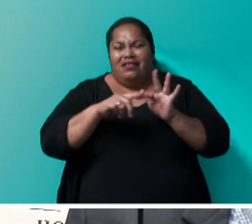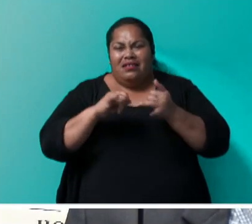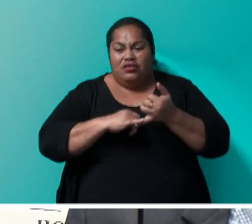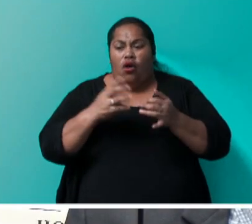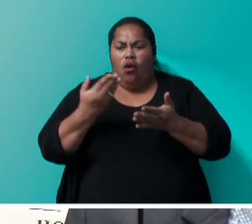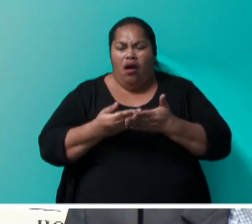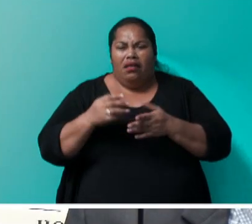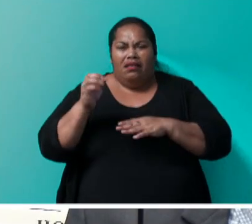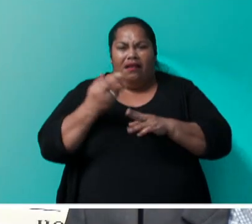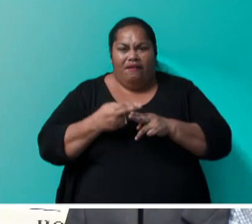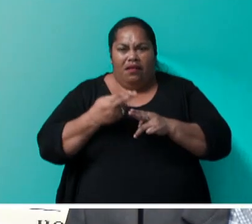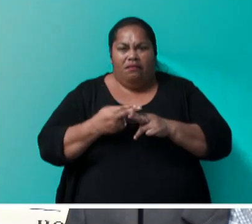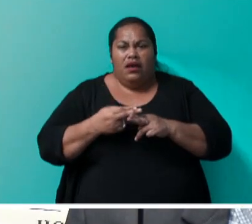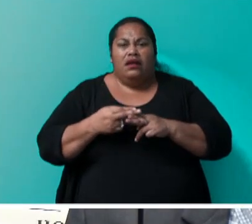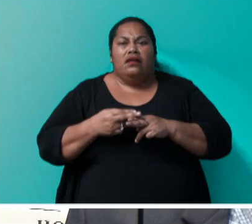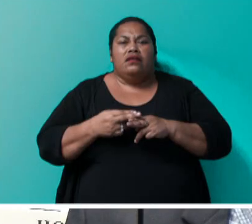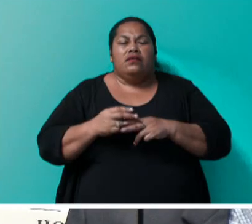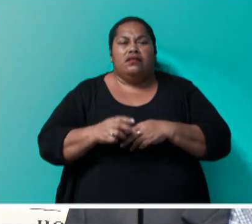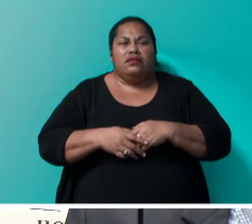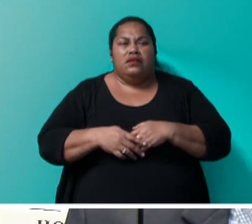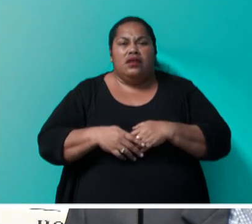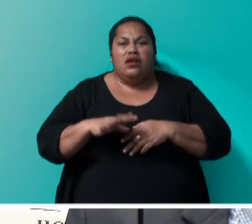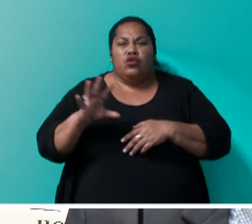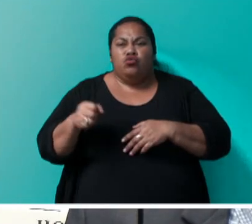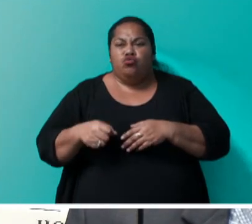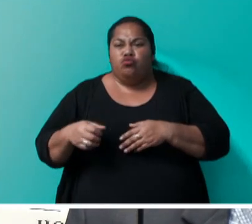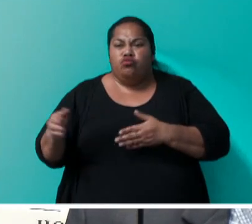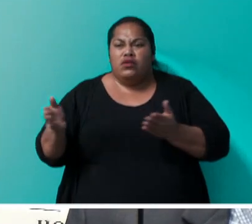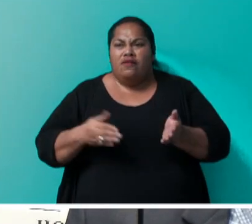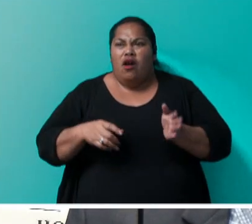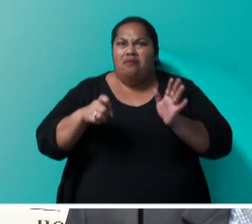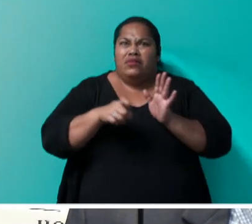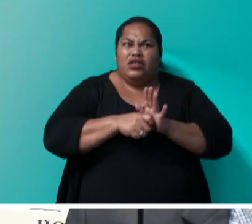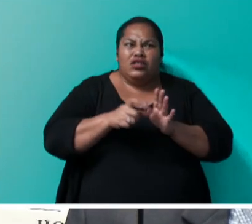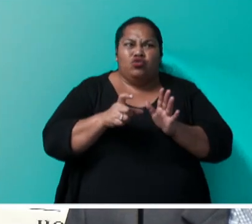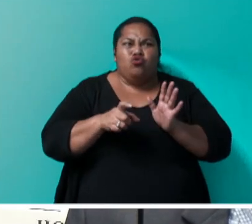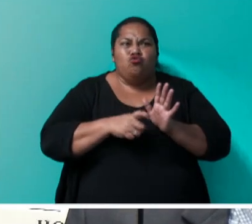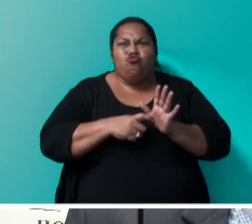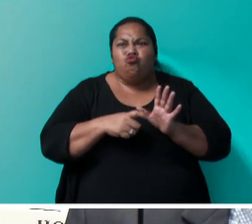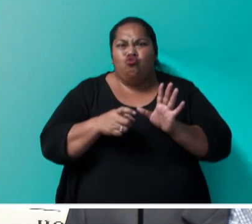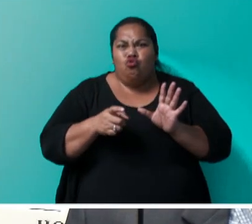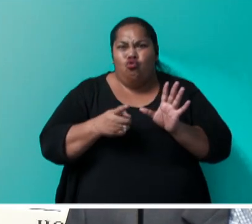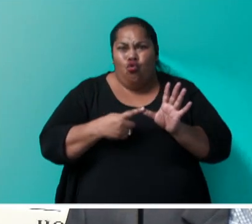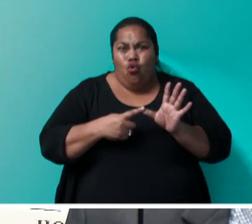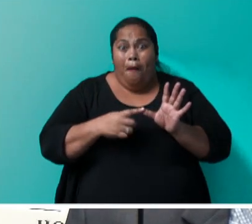this cane from Dromasi to Rarawai mill, it cost FSC approximately $85 a ton.